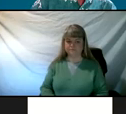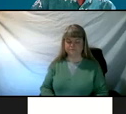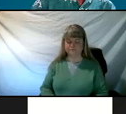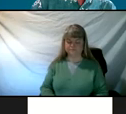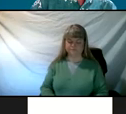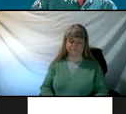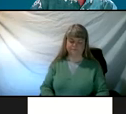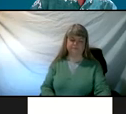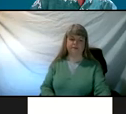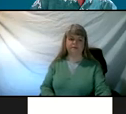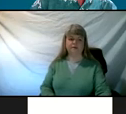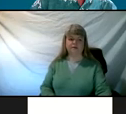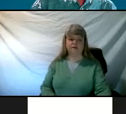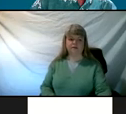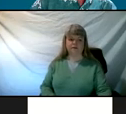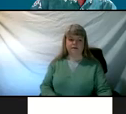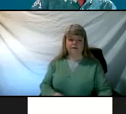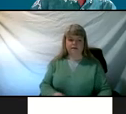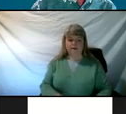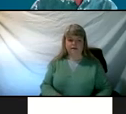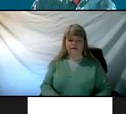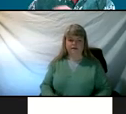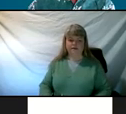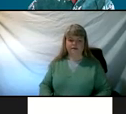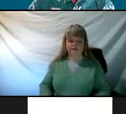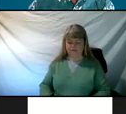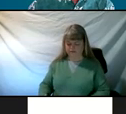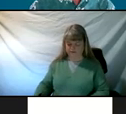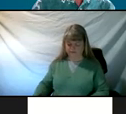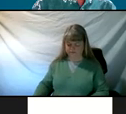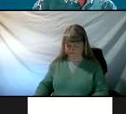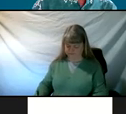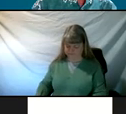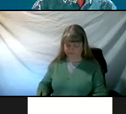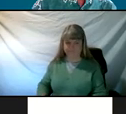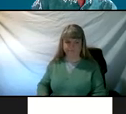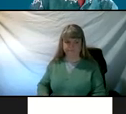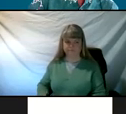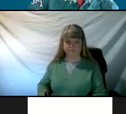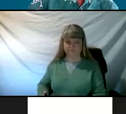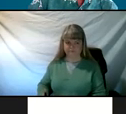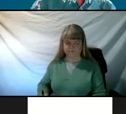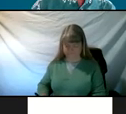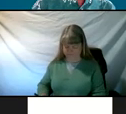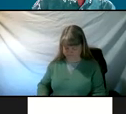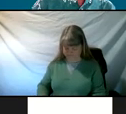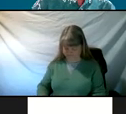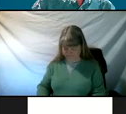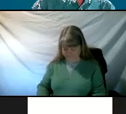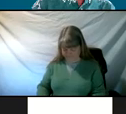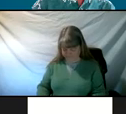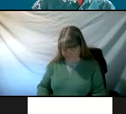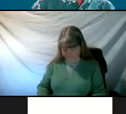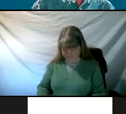So one way to do it is you can just go in the chat feature, do a direct message to me. That's one way to do it. I will be coming